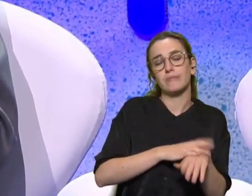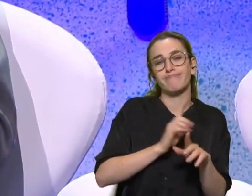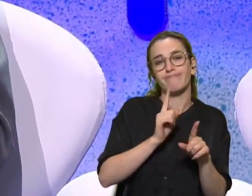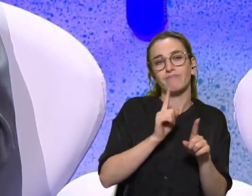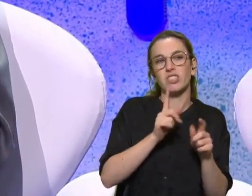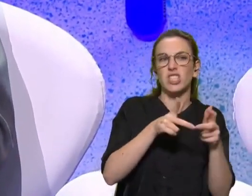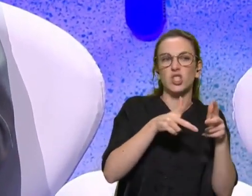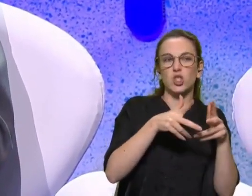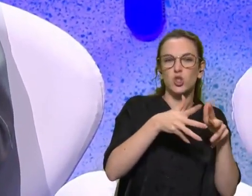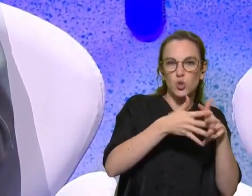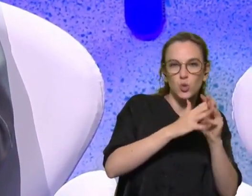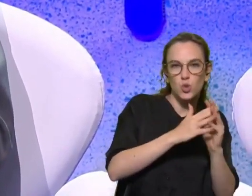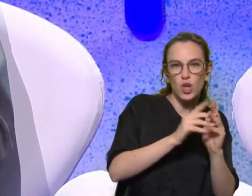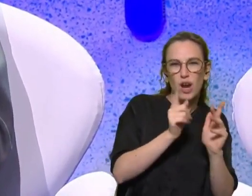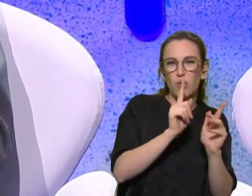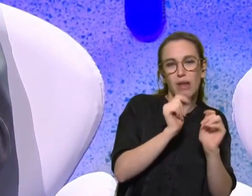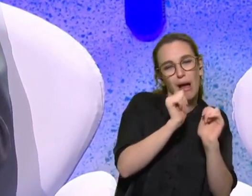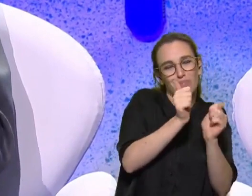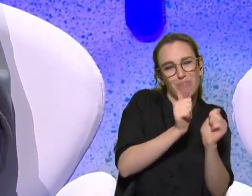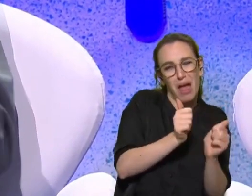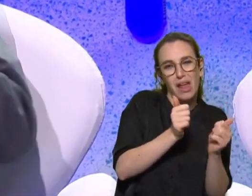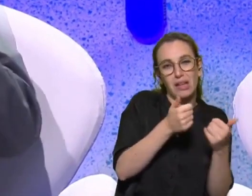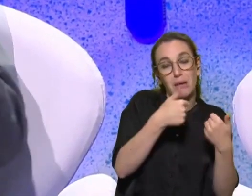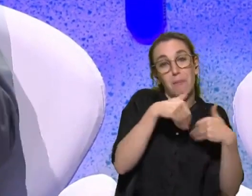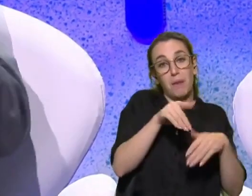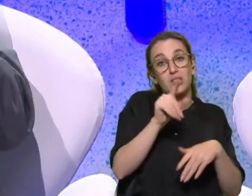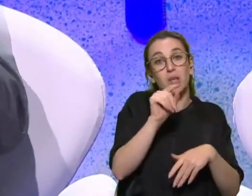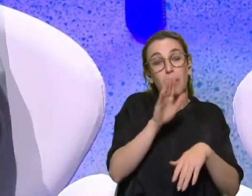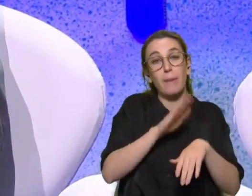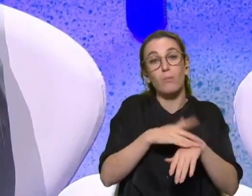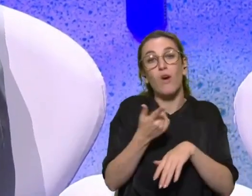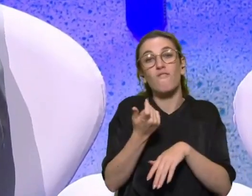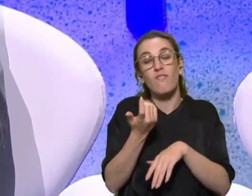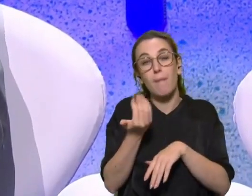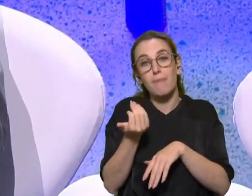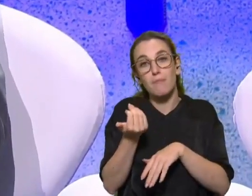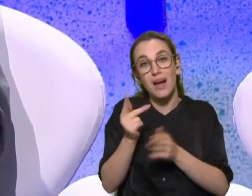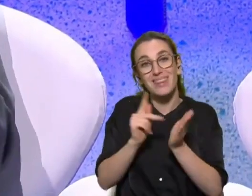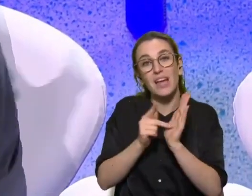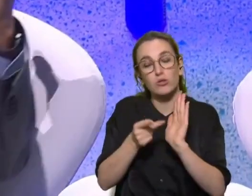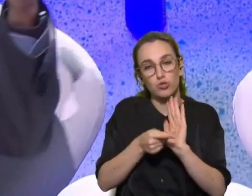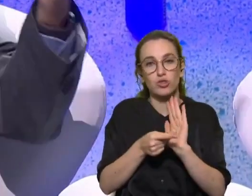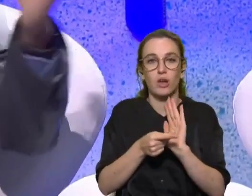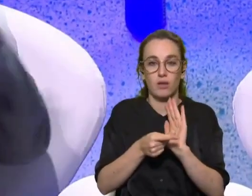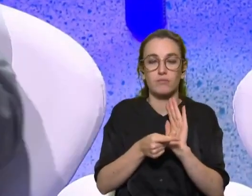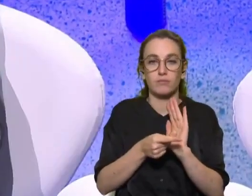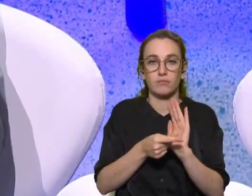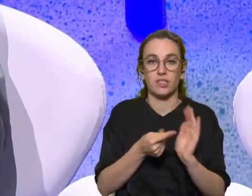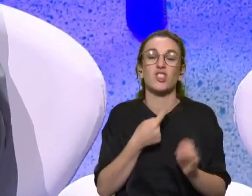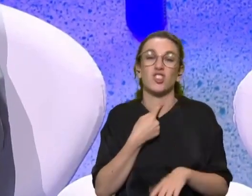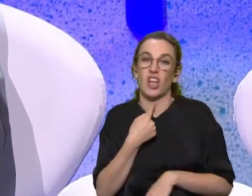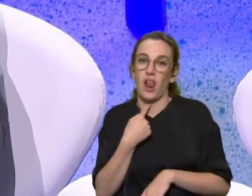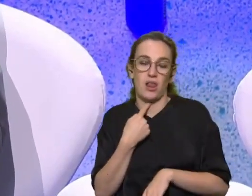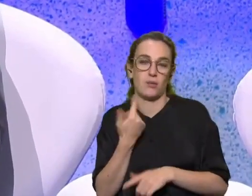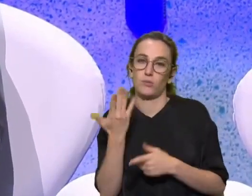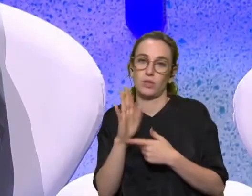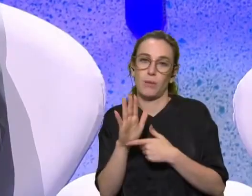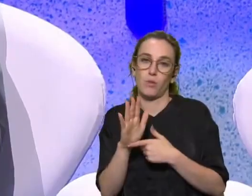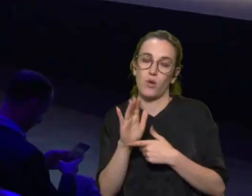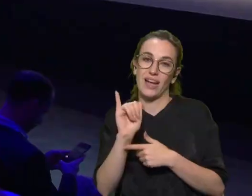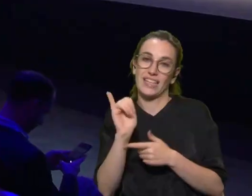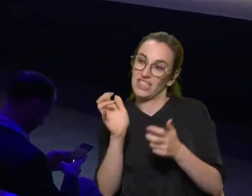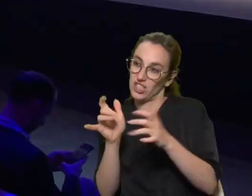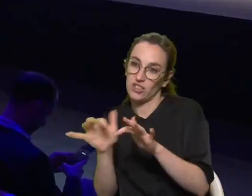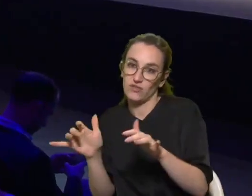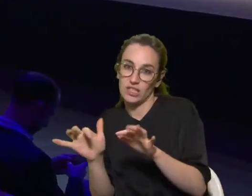up, an organizational problem, and the other is a technological one. And this is true for